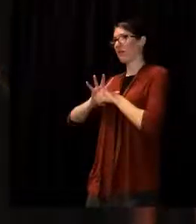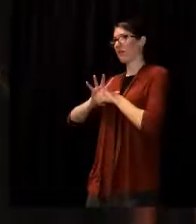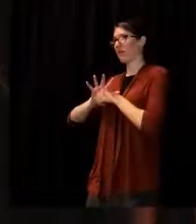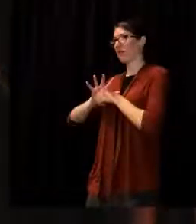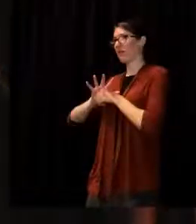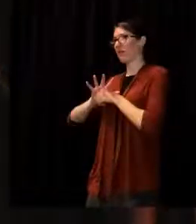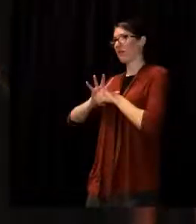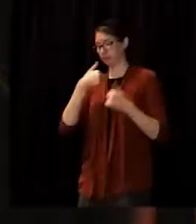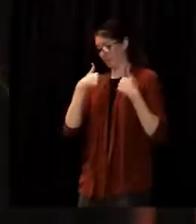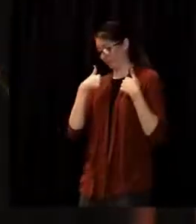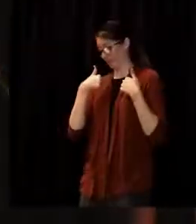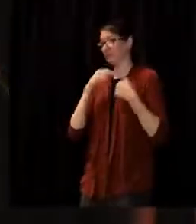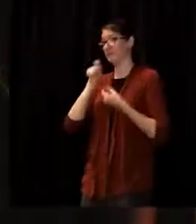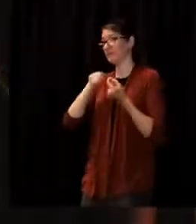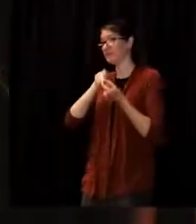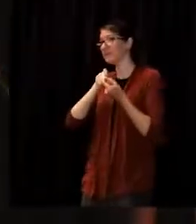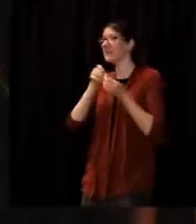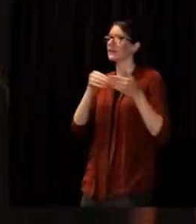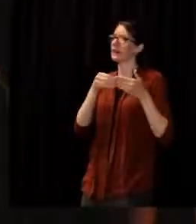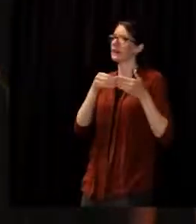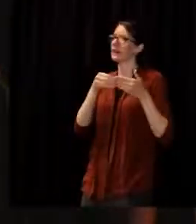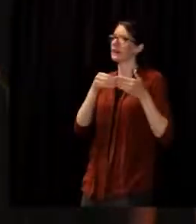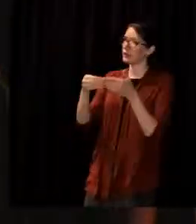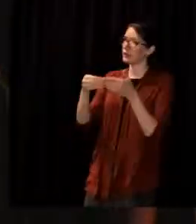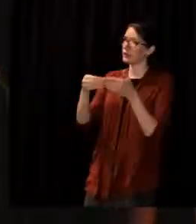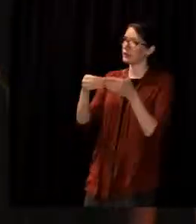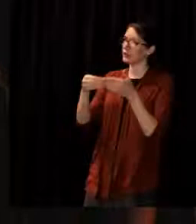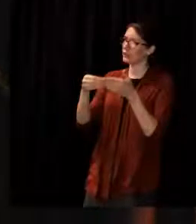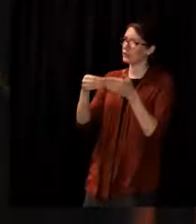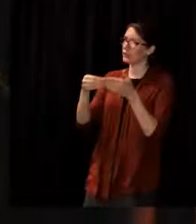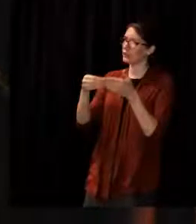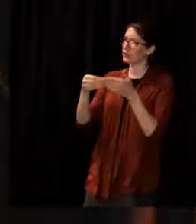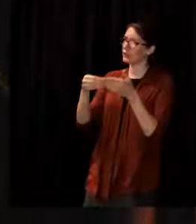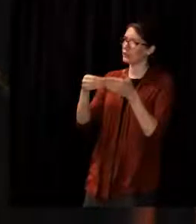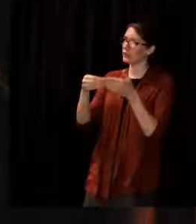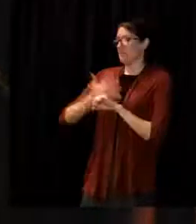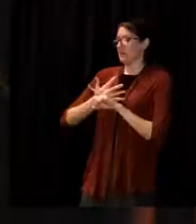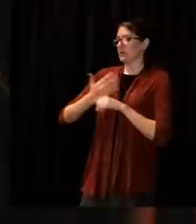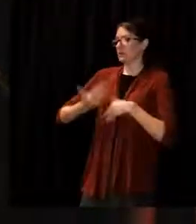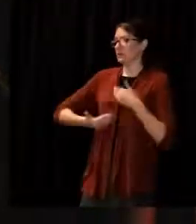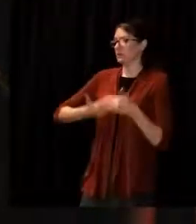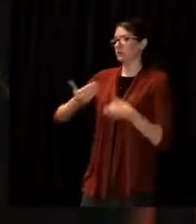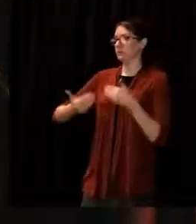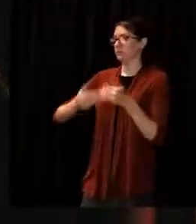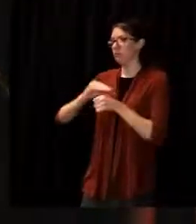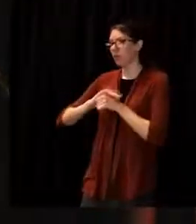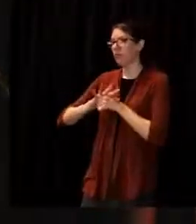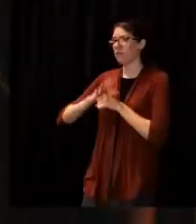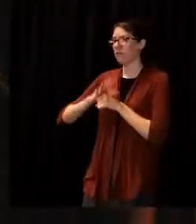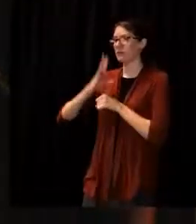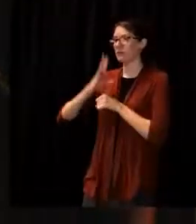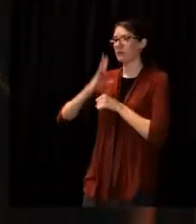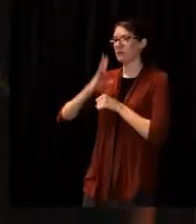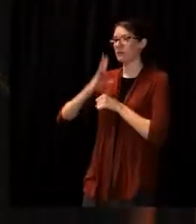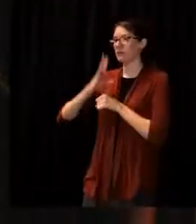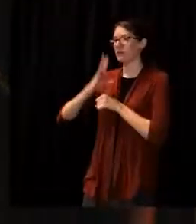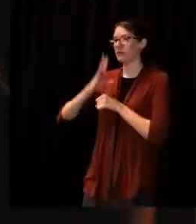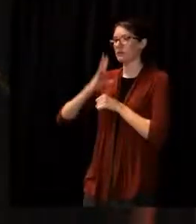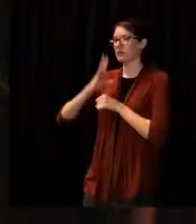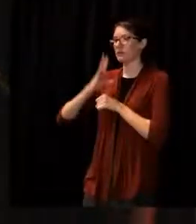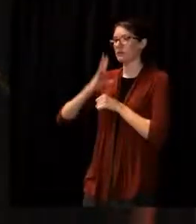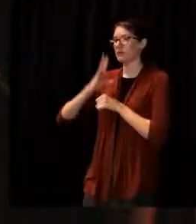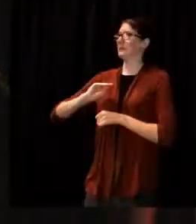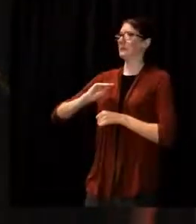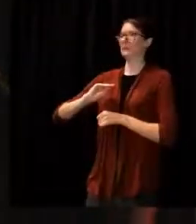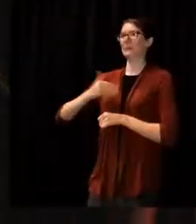with the leadership that we have here as well. And it was about 5 months into it, it was becoming